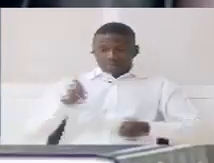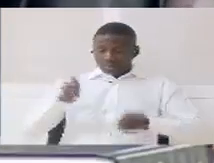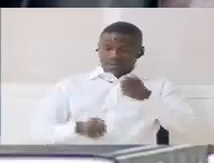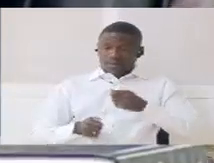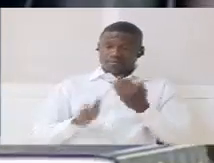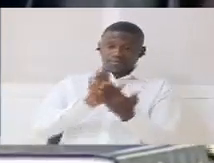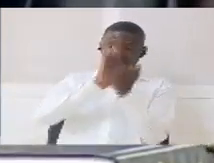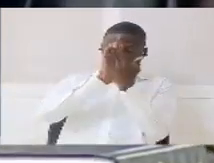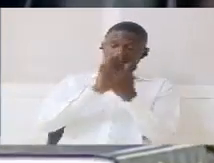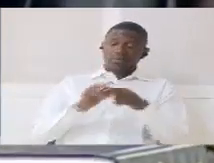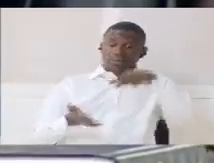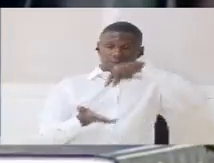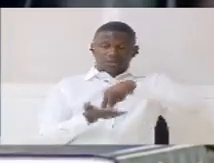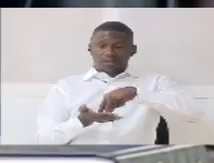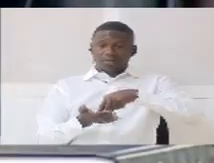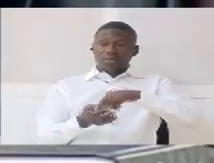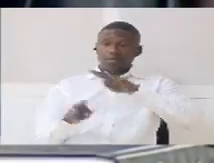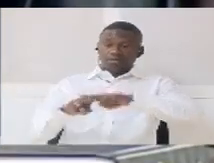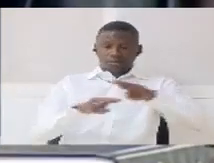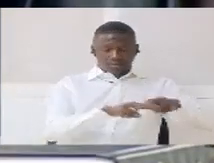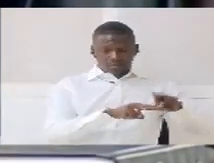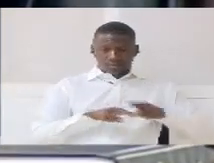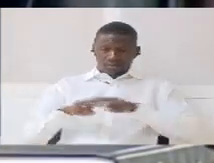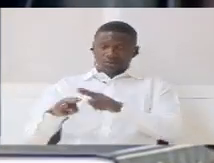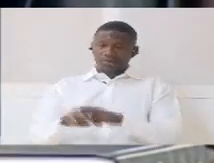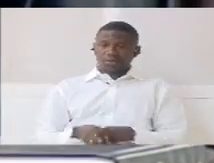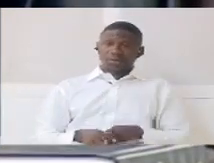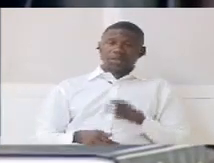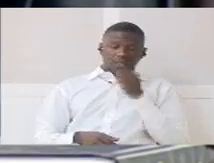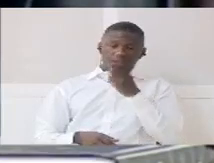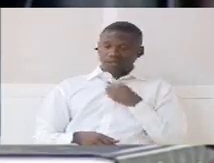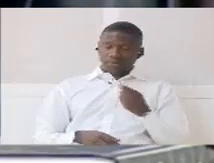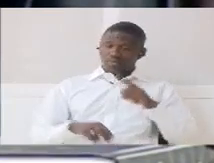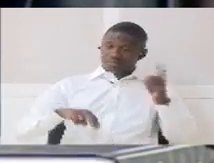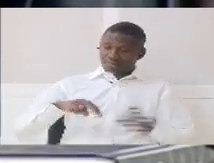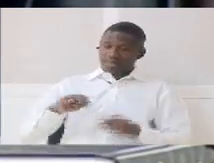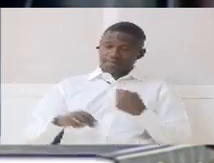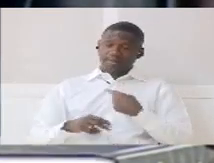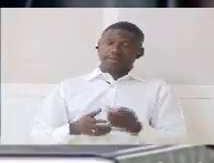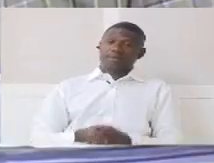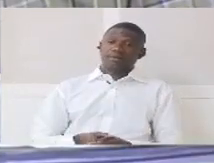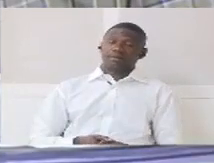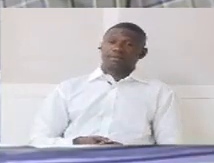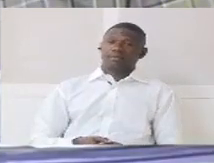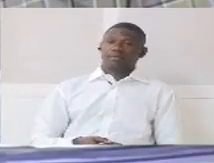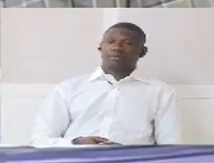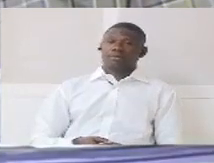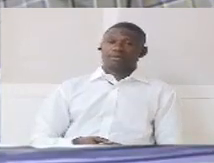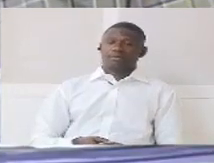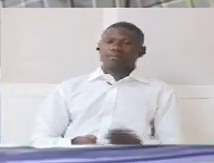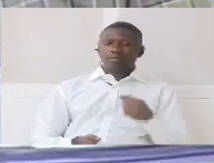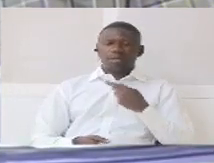The panel was sitting. I stood and the panel was seated. I could let them charge me. He told them to charge me. Of what? I'm going to charge for